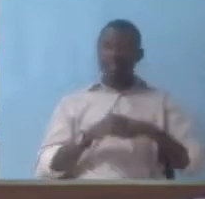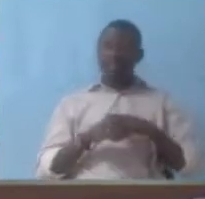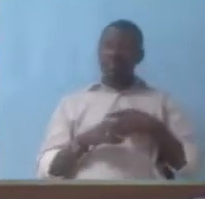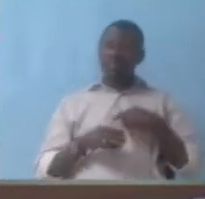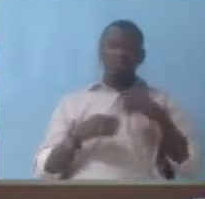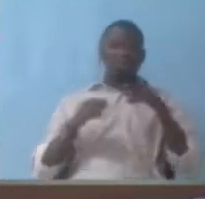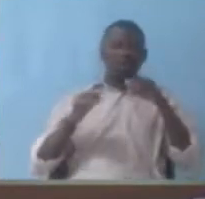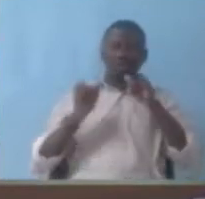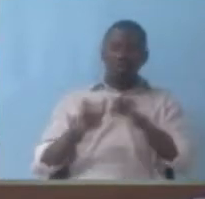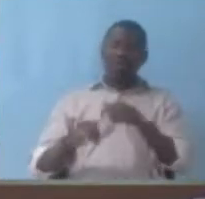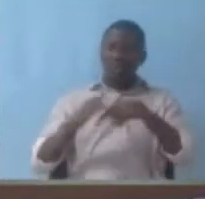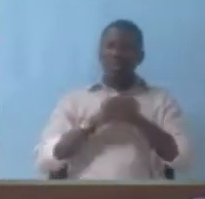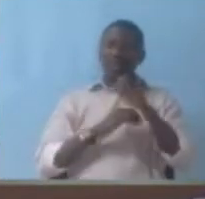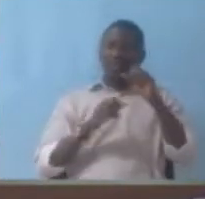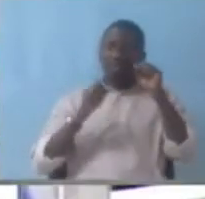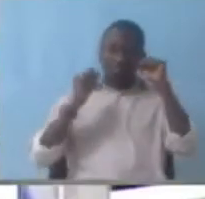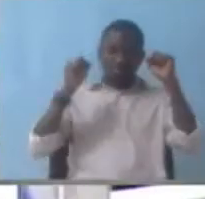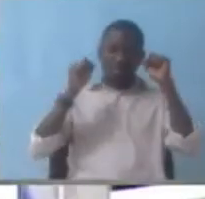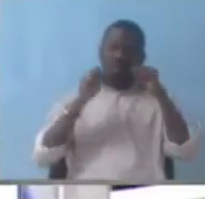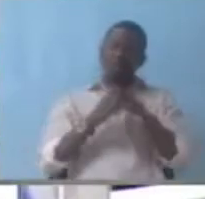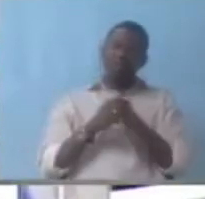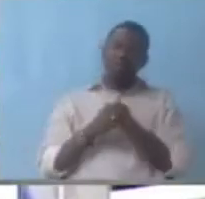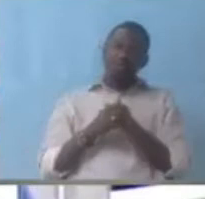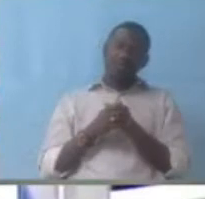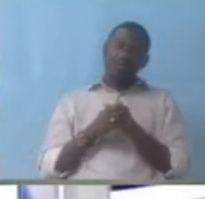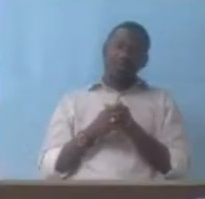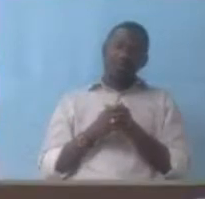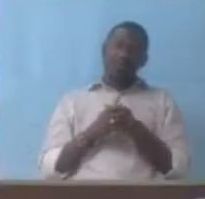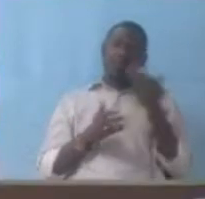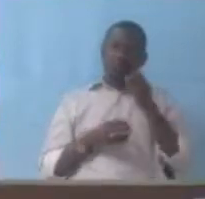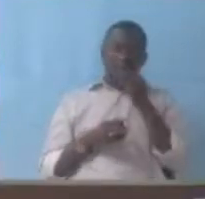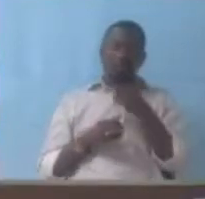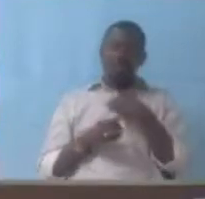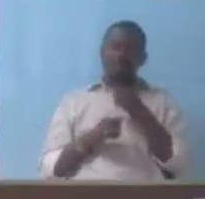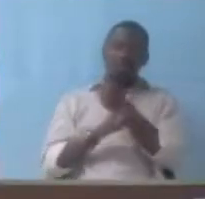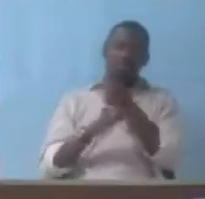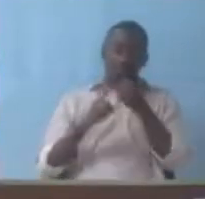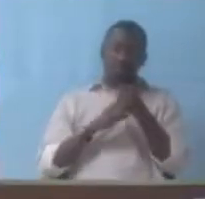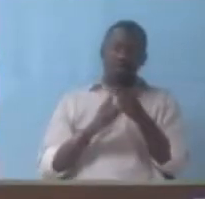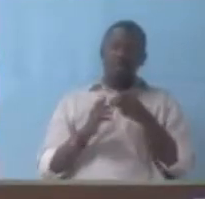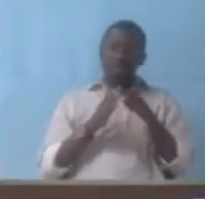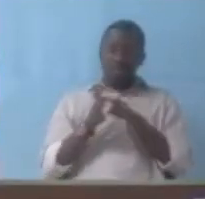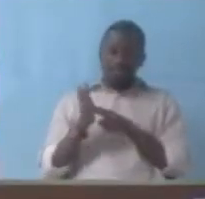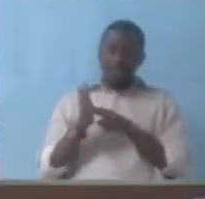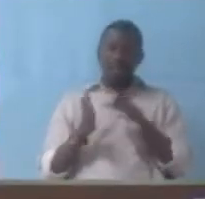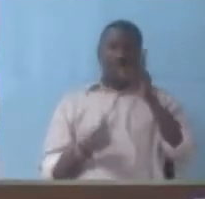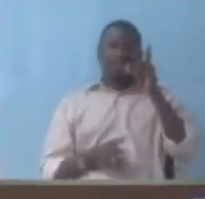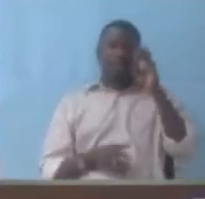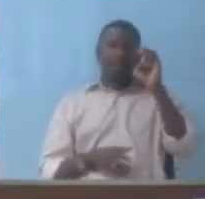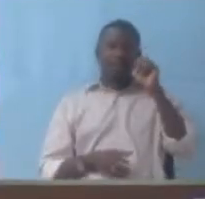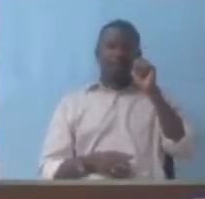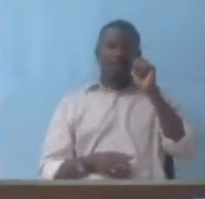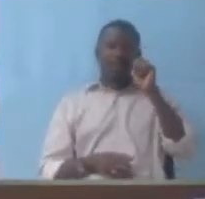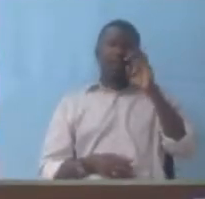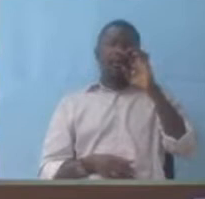e sembota le foka pare. Mrs. Bensuda, I believe you have. Let me just say, it's a situation that needed a decree, not the military. Am kulle be kere